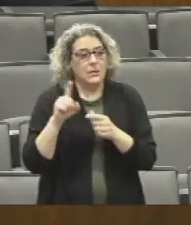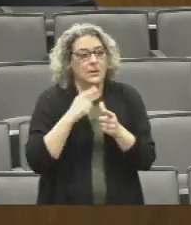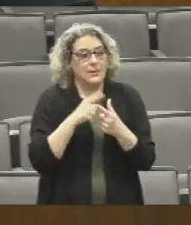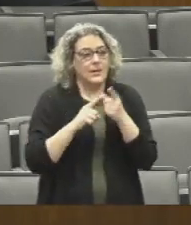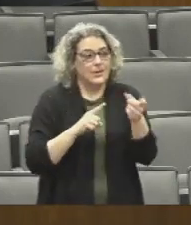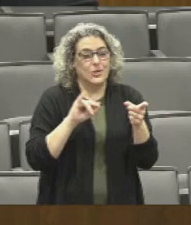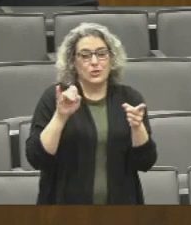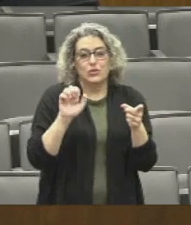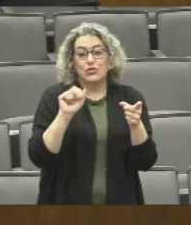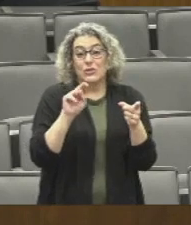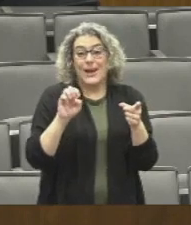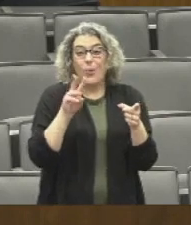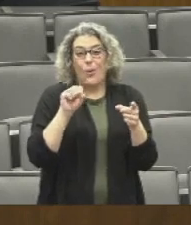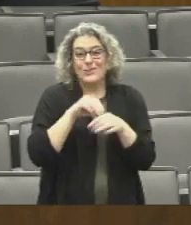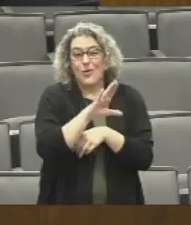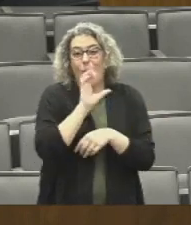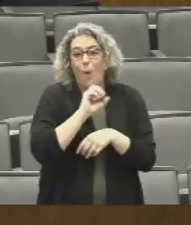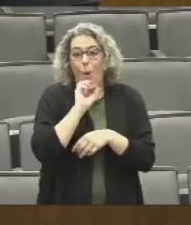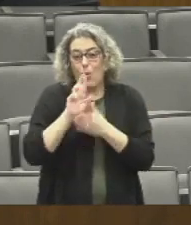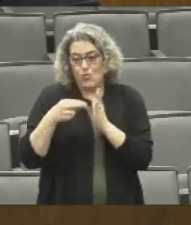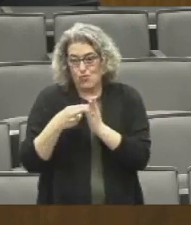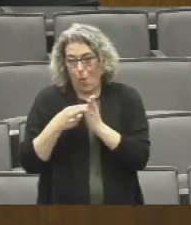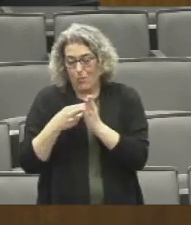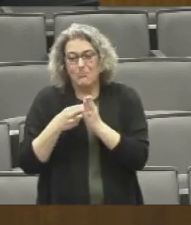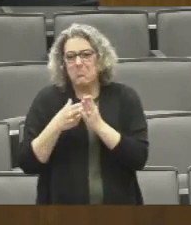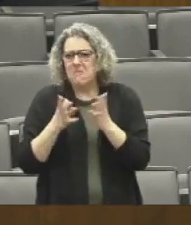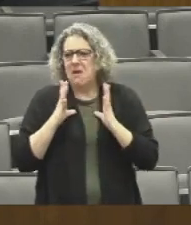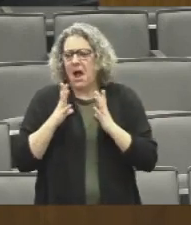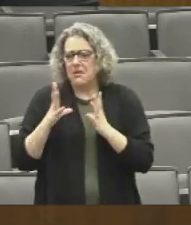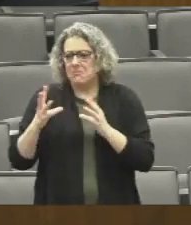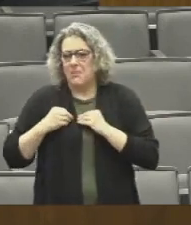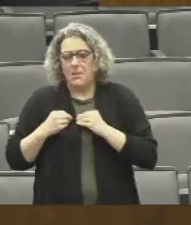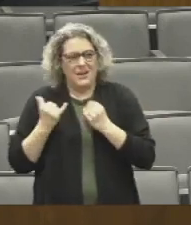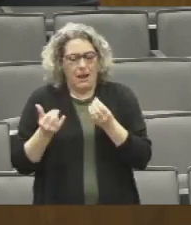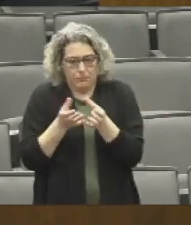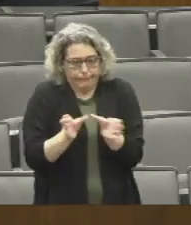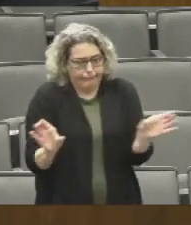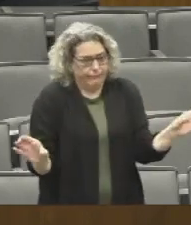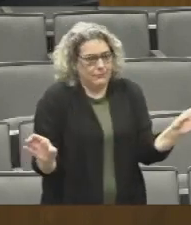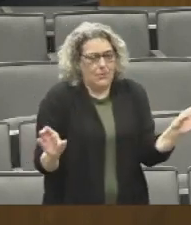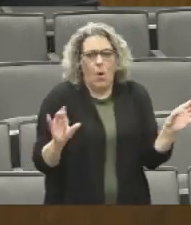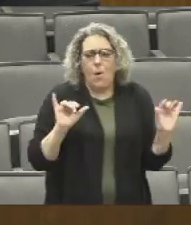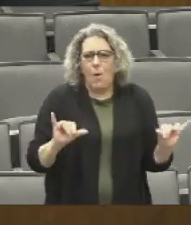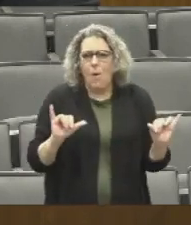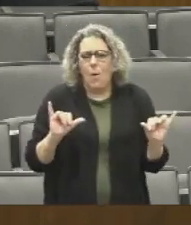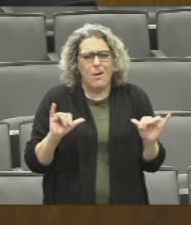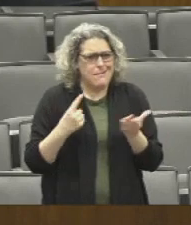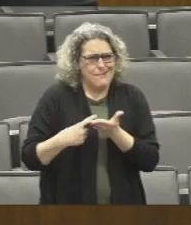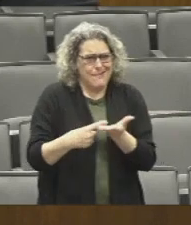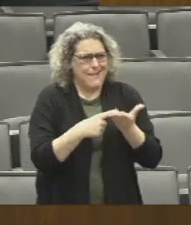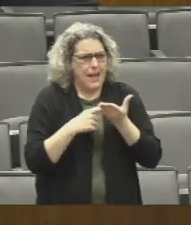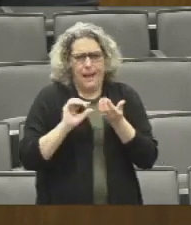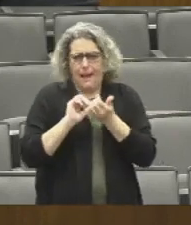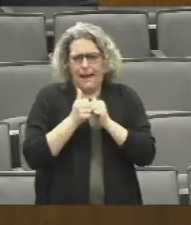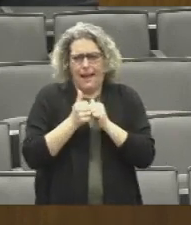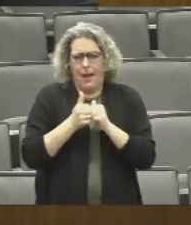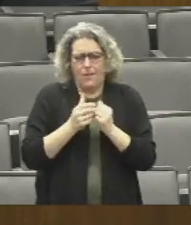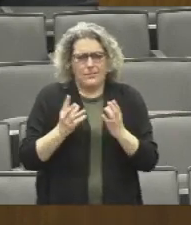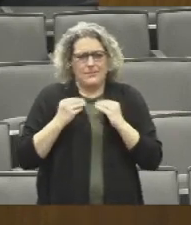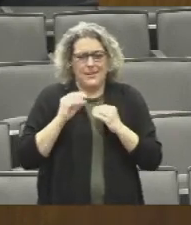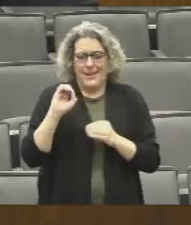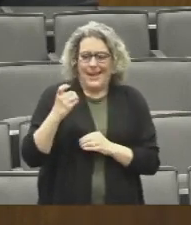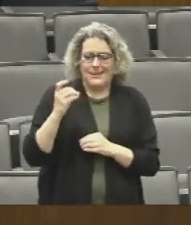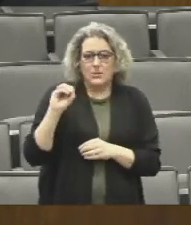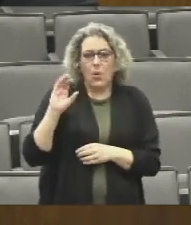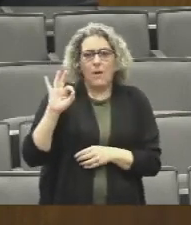old role, and now that she's transitioned to a new role, we're talking about probably bringing an ex officio and have that perspective and kind of complete that